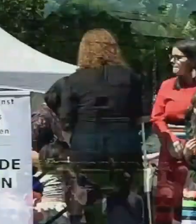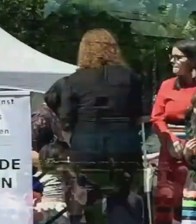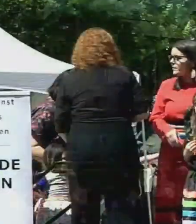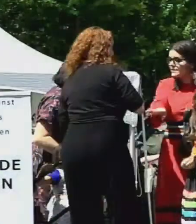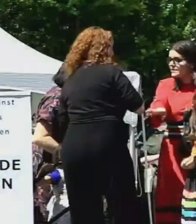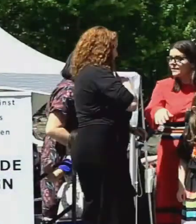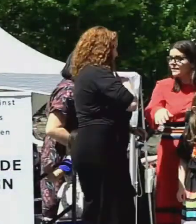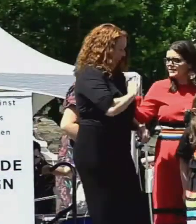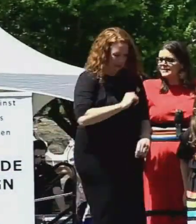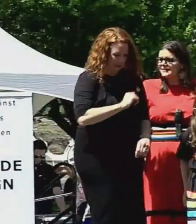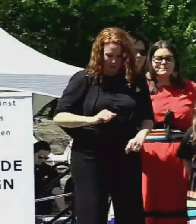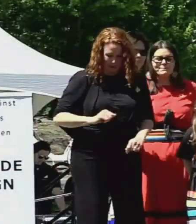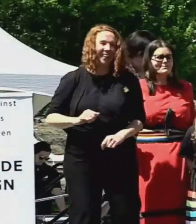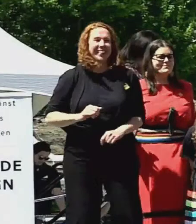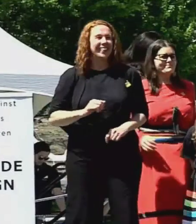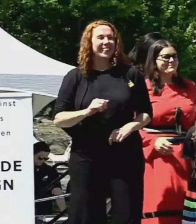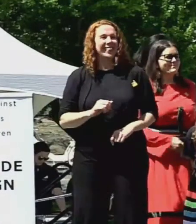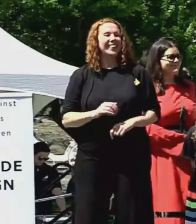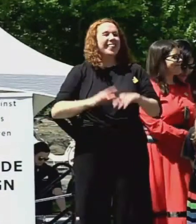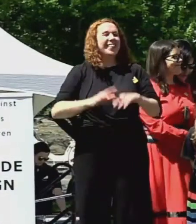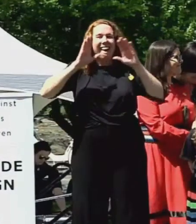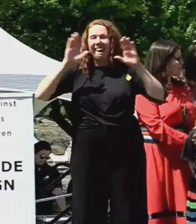Howdy.